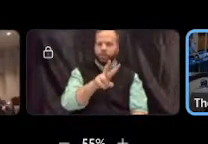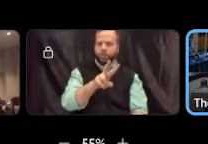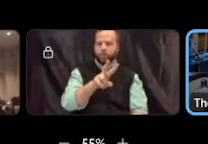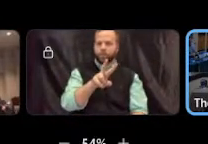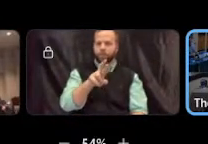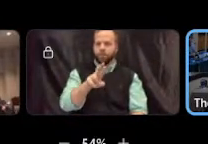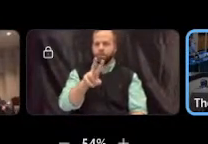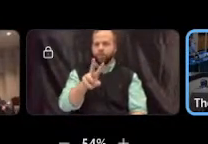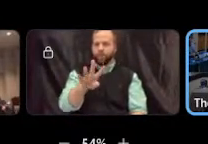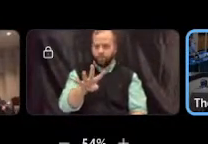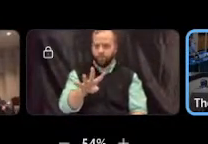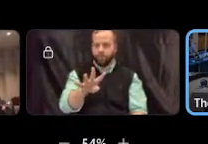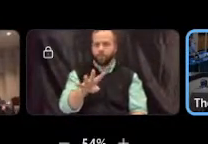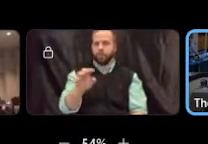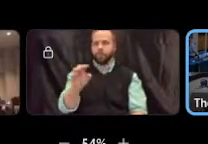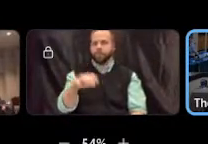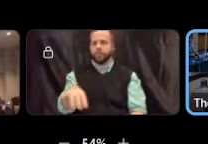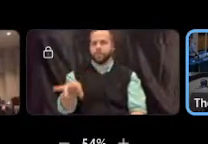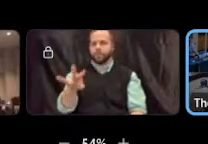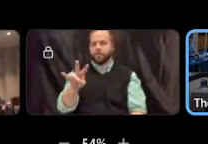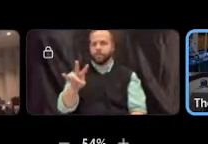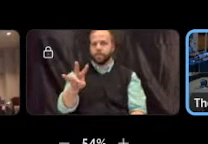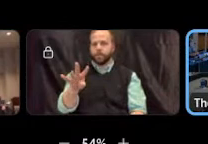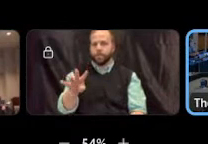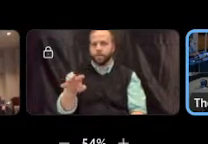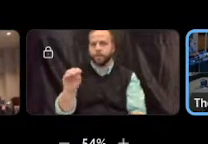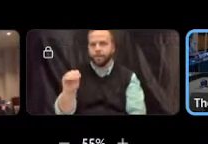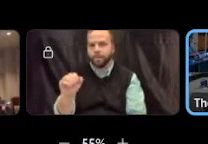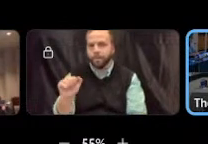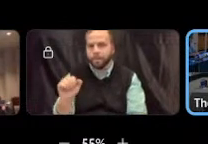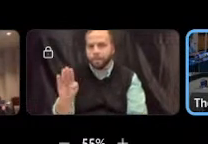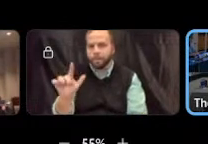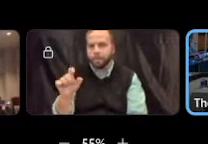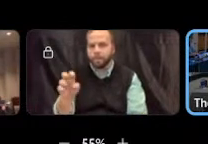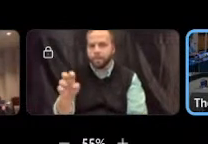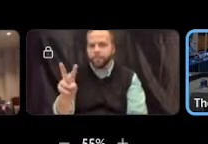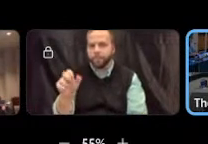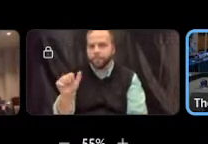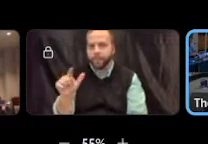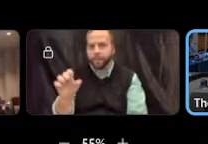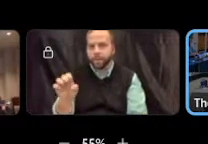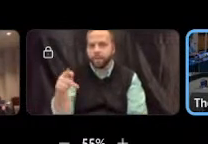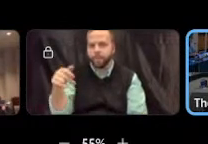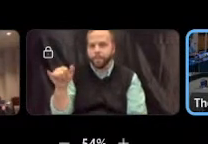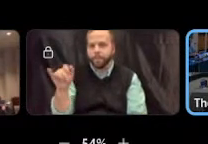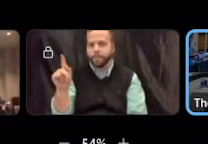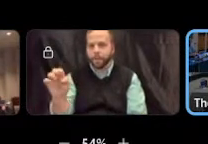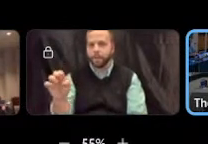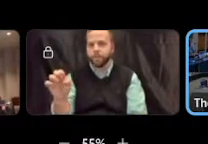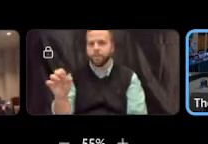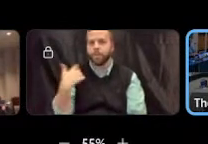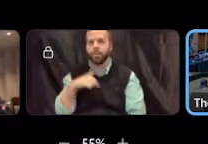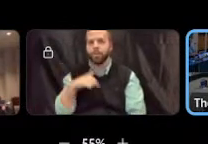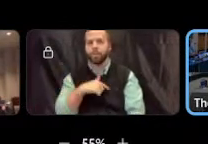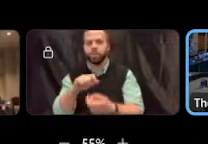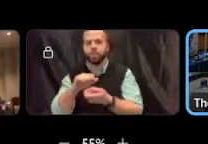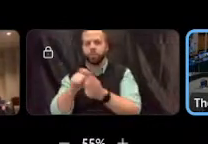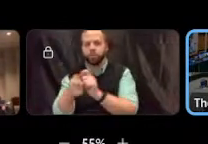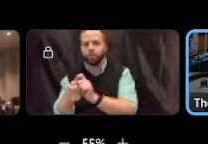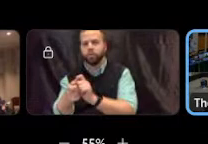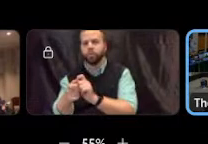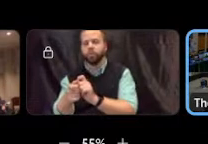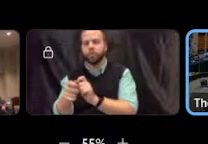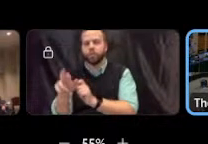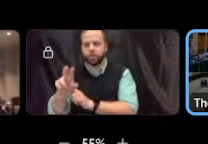7401 Mableville Pike. The applicant proposes to rezone this 1.35 acre property at 7204 Mableville Pike from R2